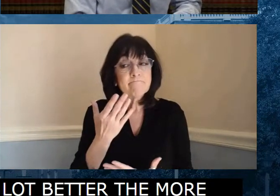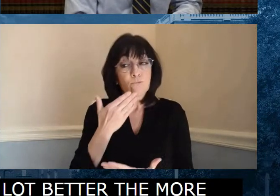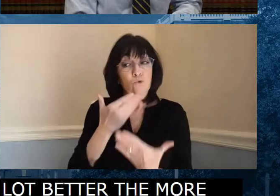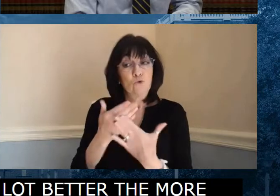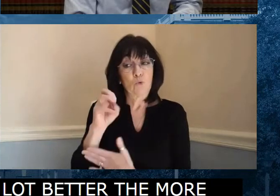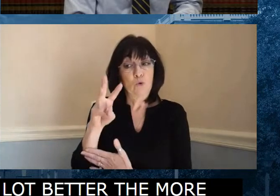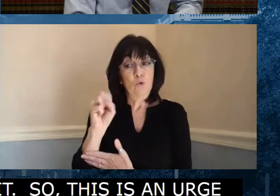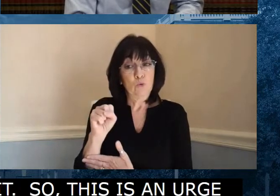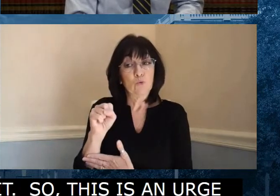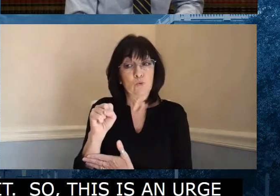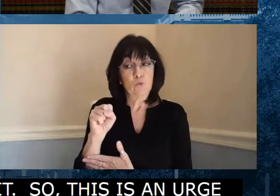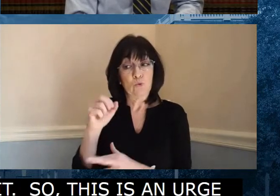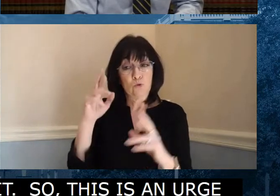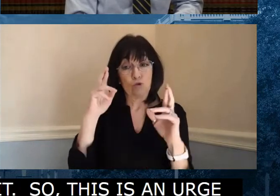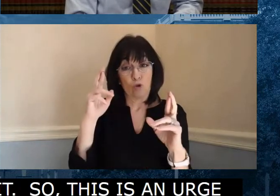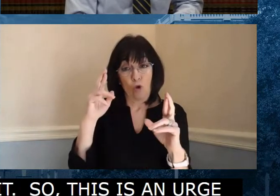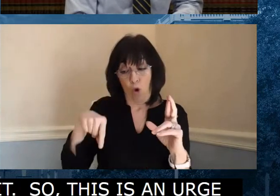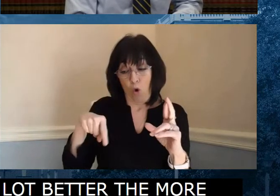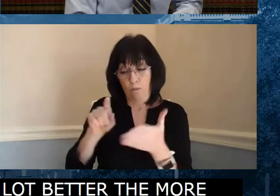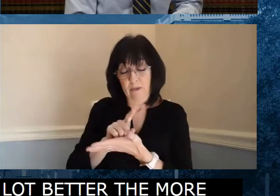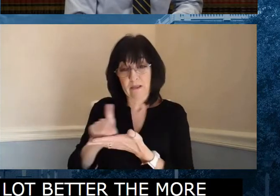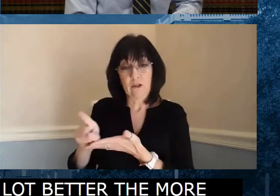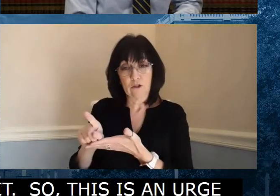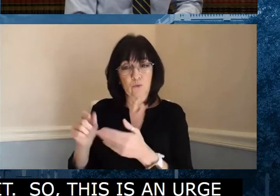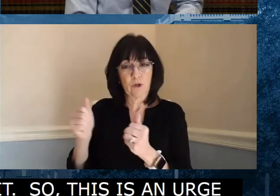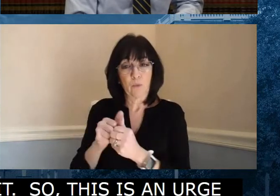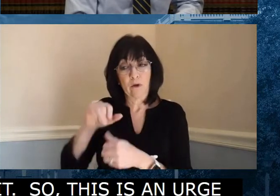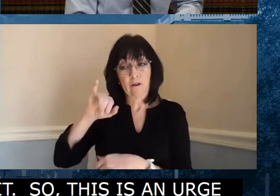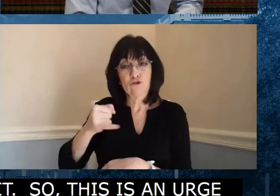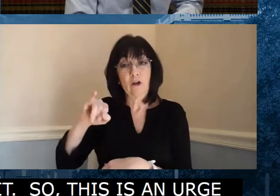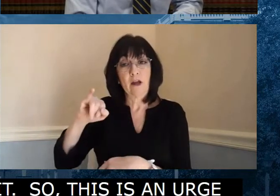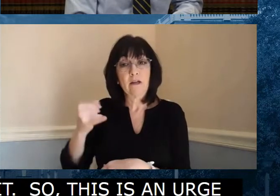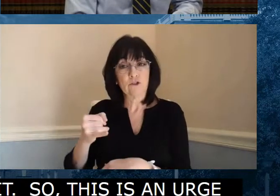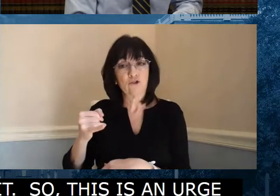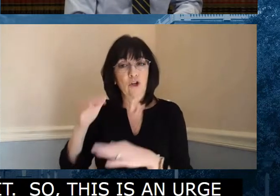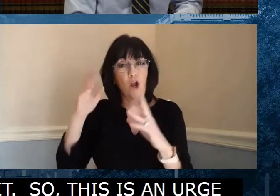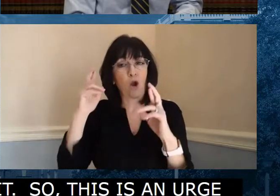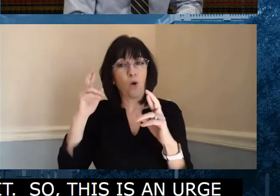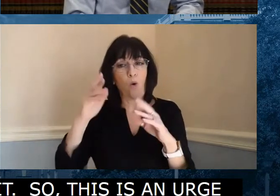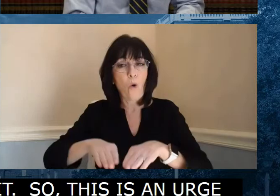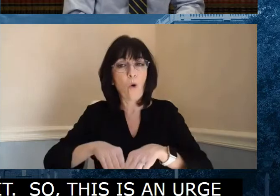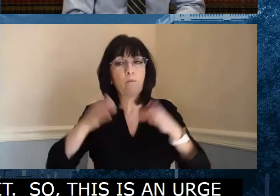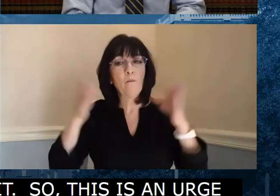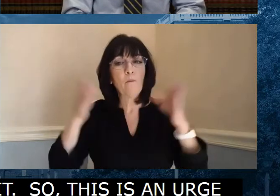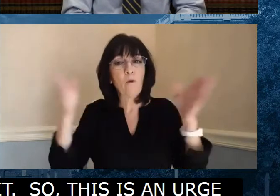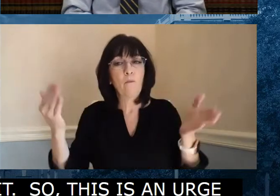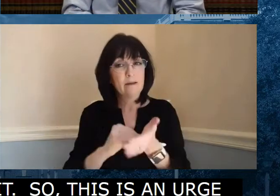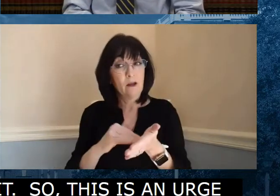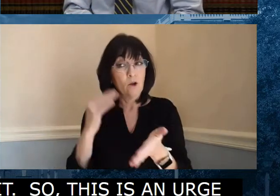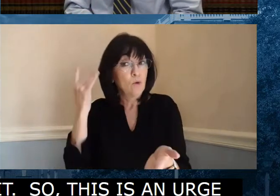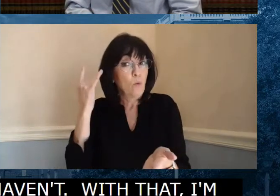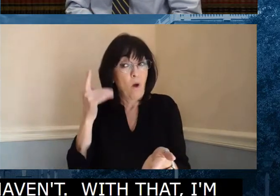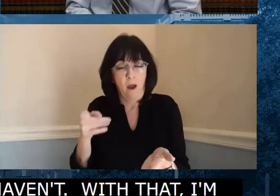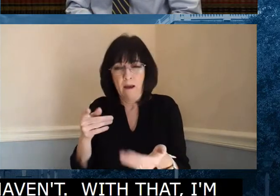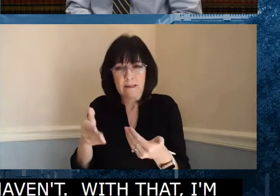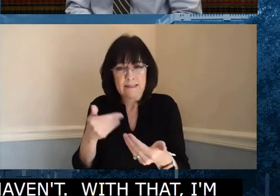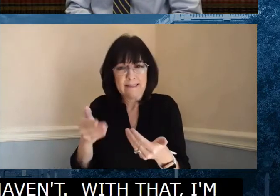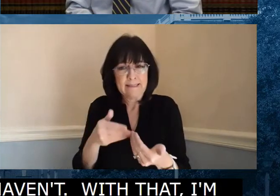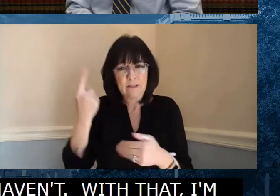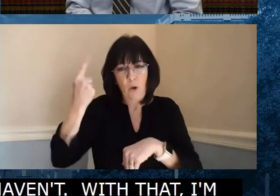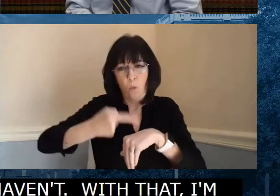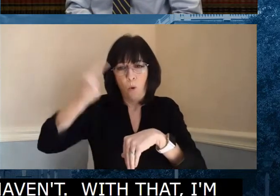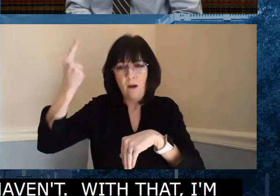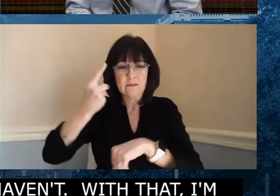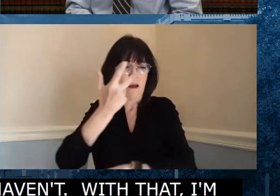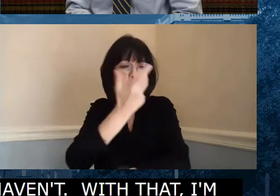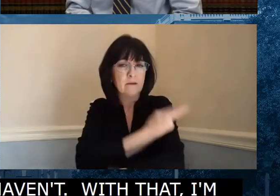with the a restart on the J&J vaccine. That would be a big one for us because it is one and done. You get